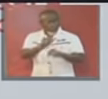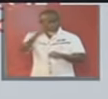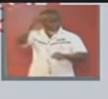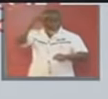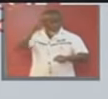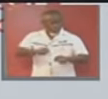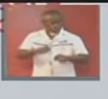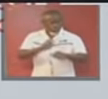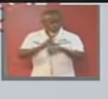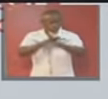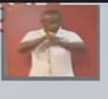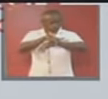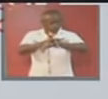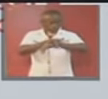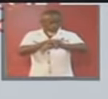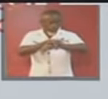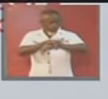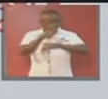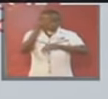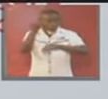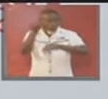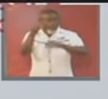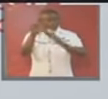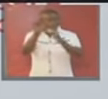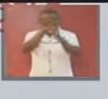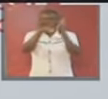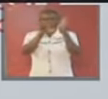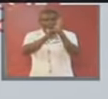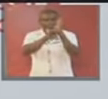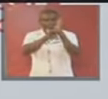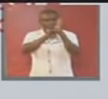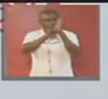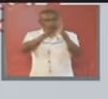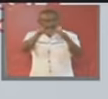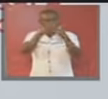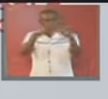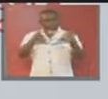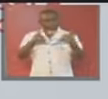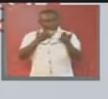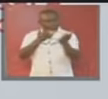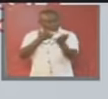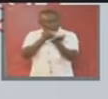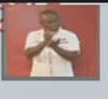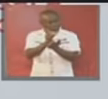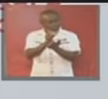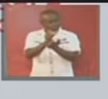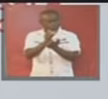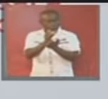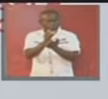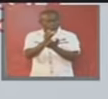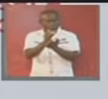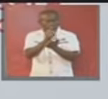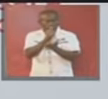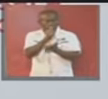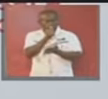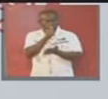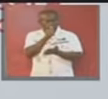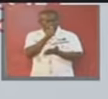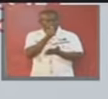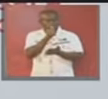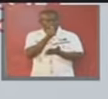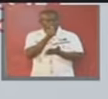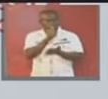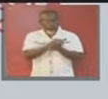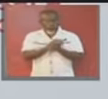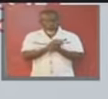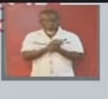our constitution and right to privacy. So we have a slightly different arrangement where it will